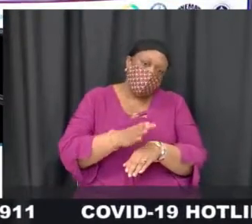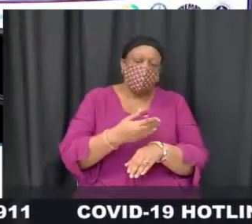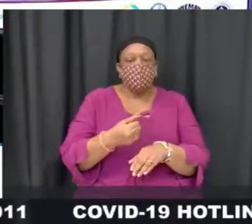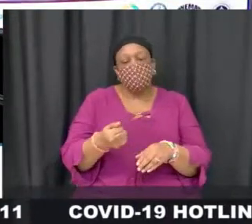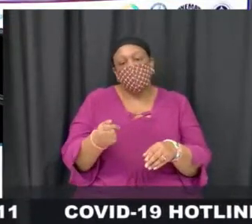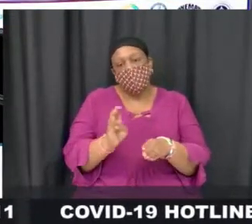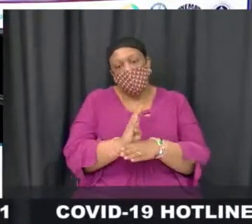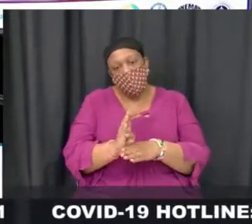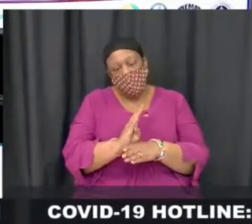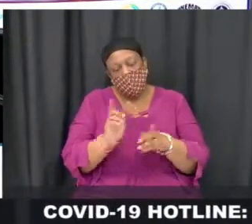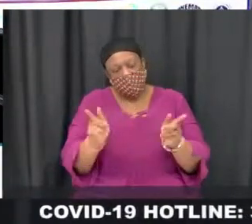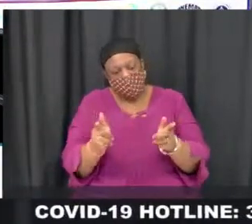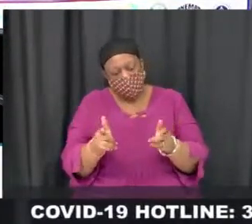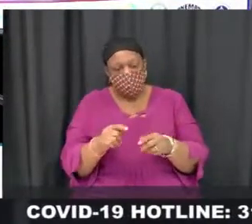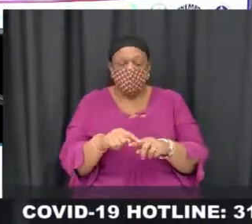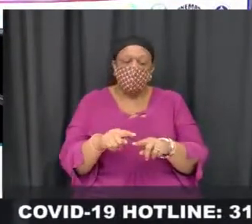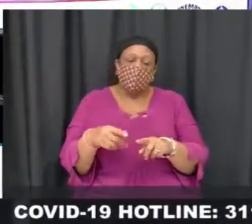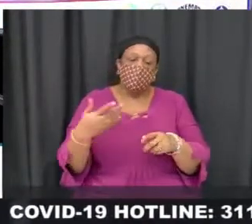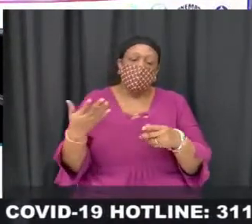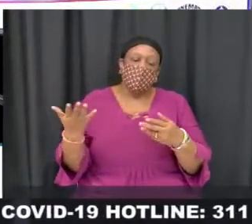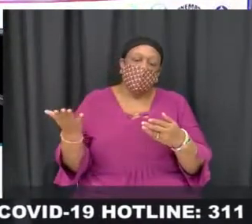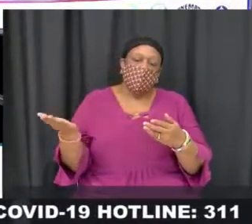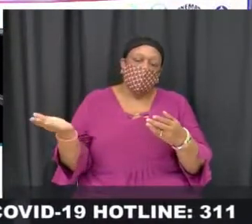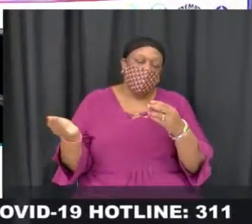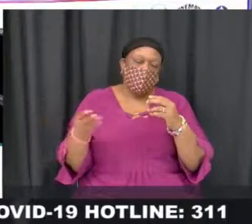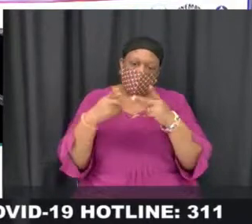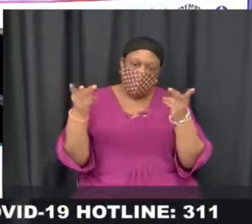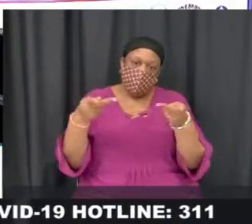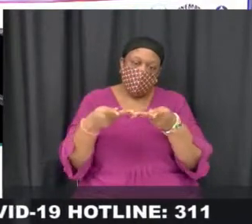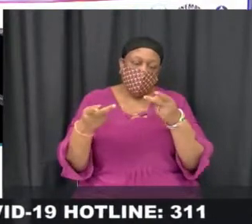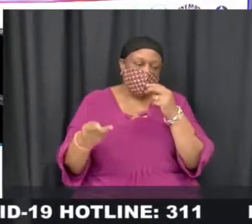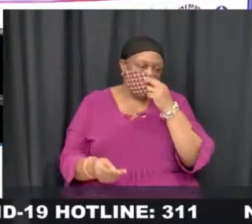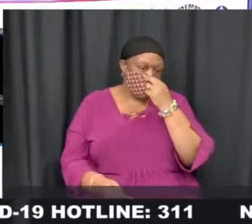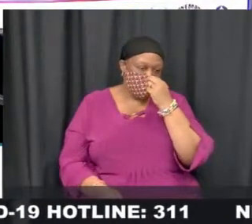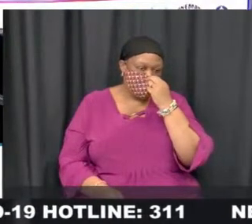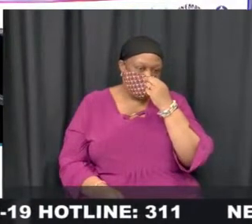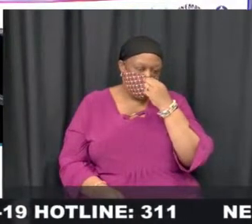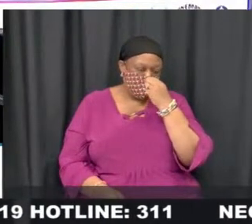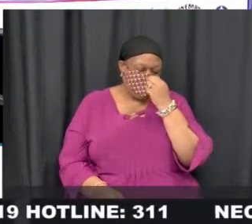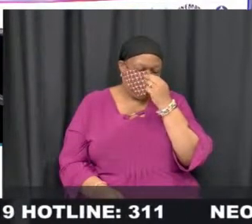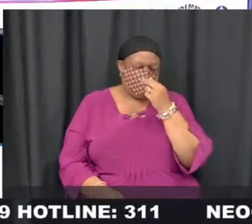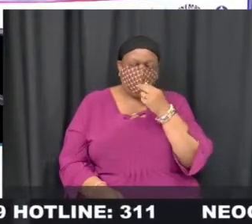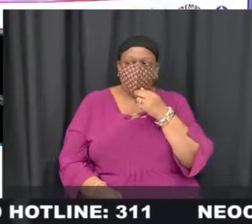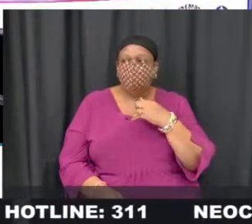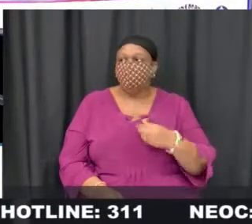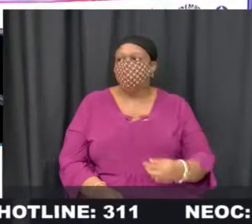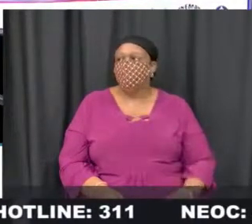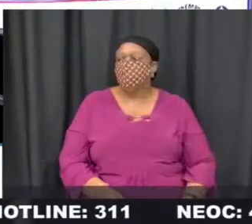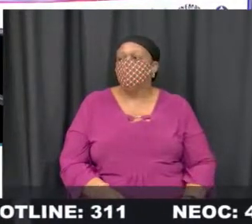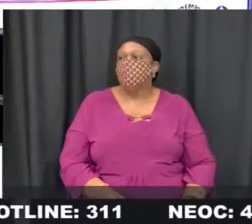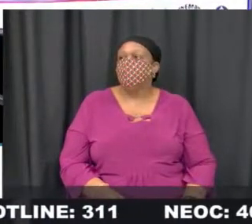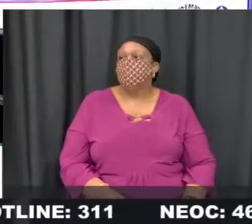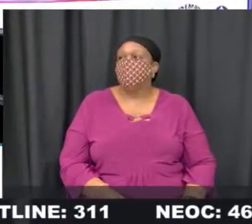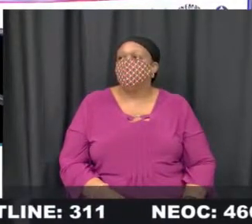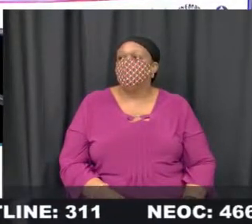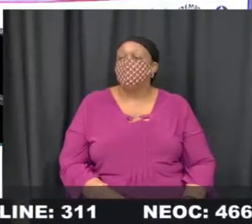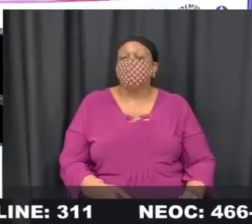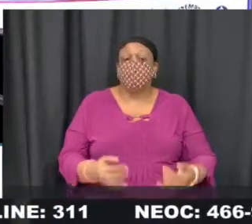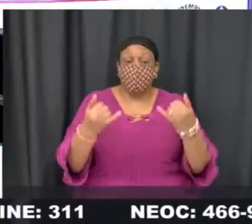the 2021 Atlantic hurricane season, and the peak begins in